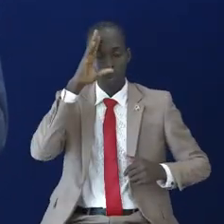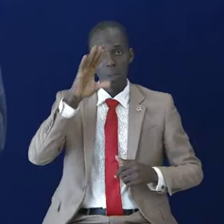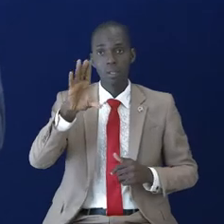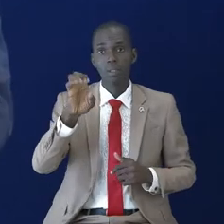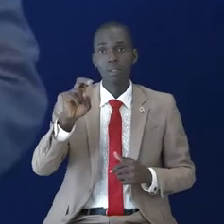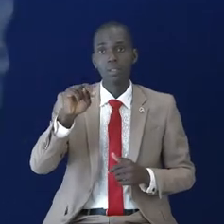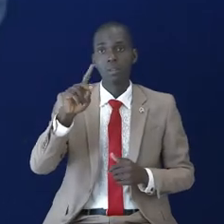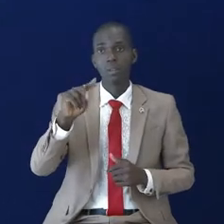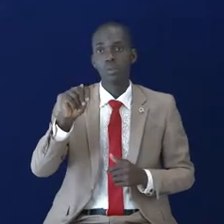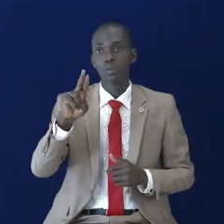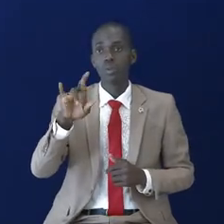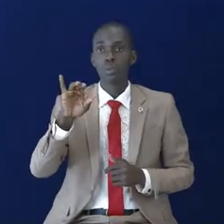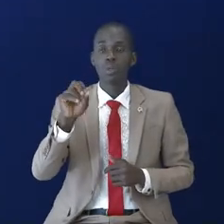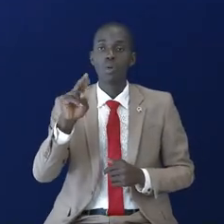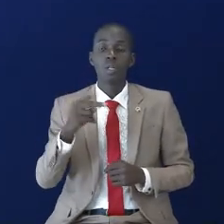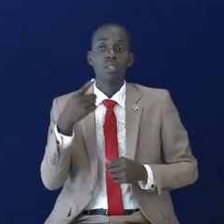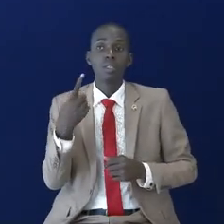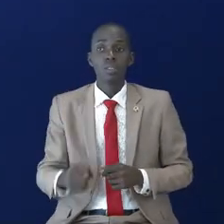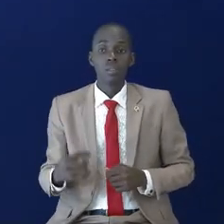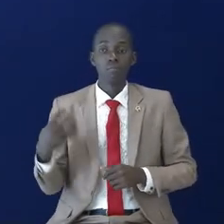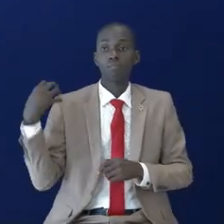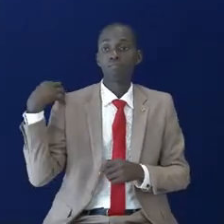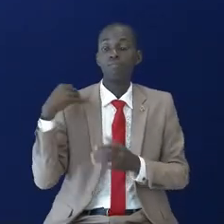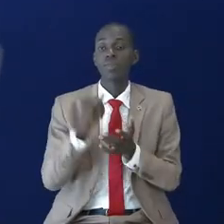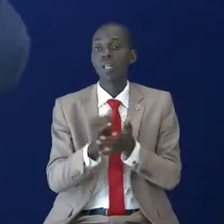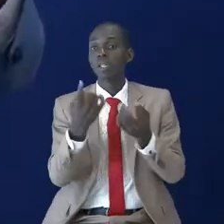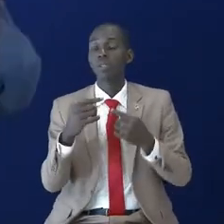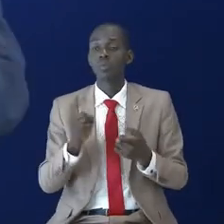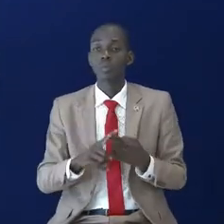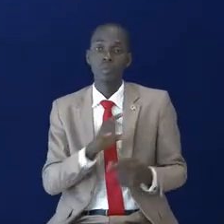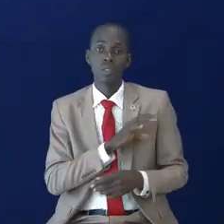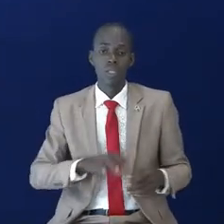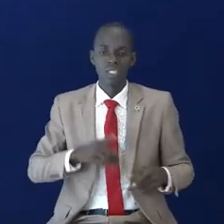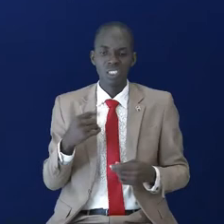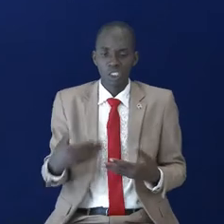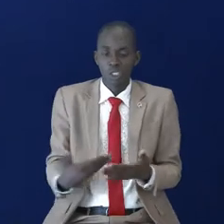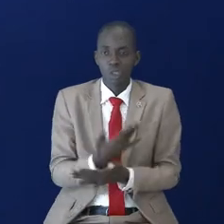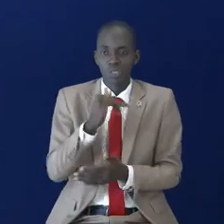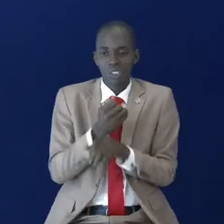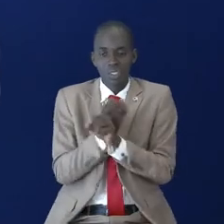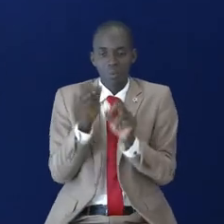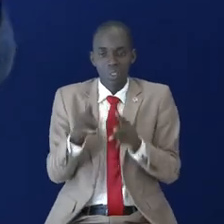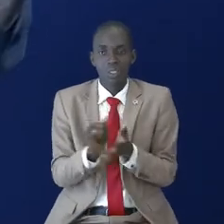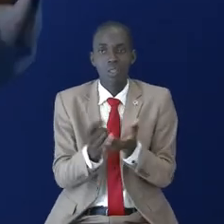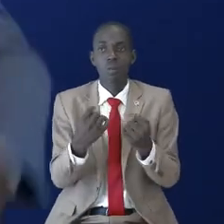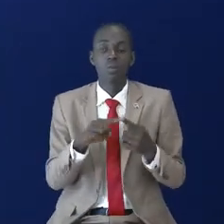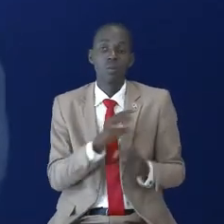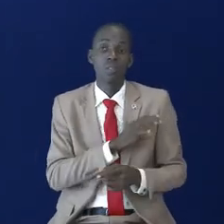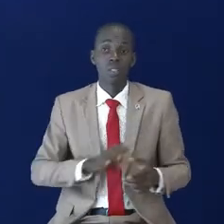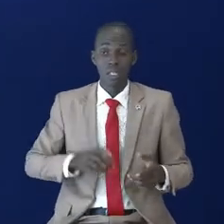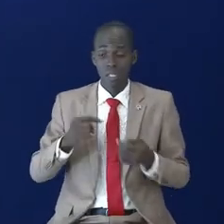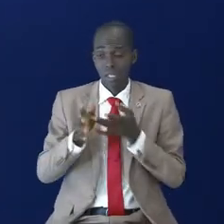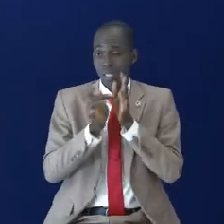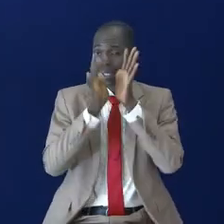him, the captain that came to him, the convert that comes to him, the Christian